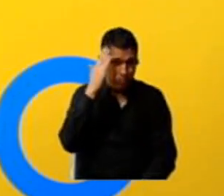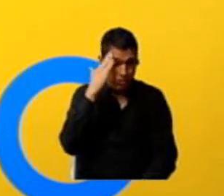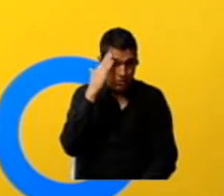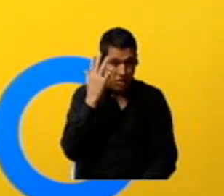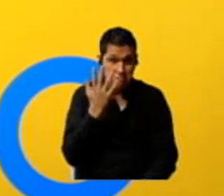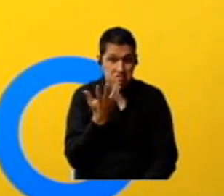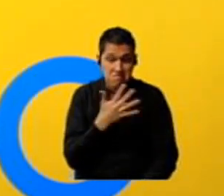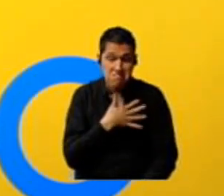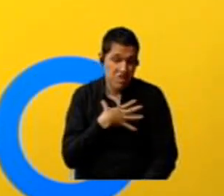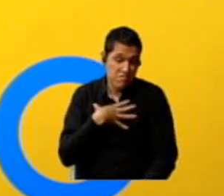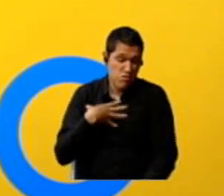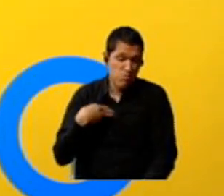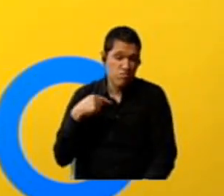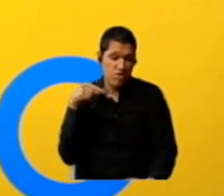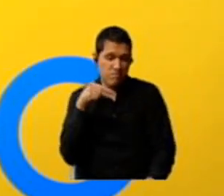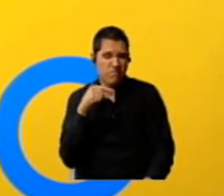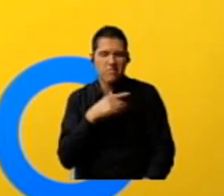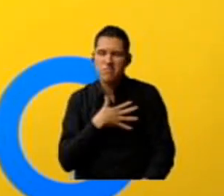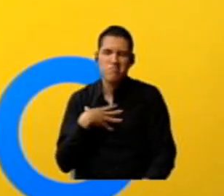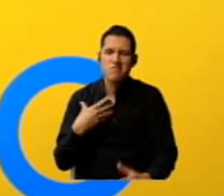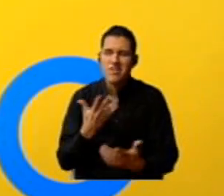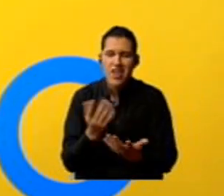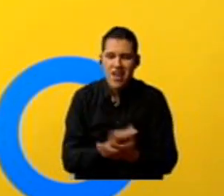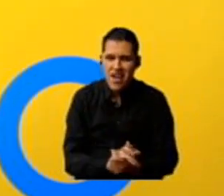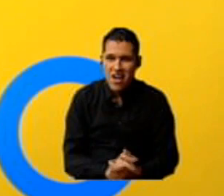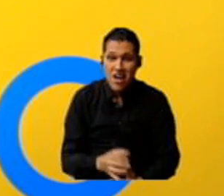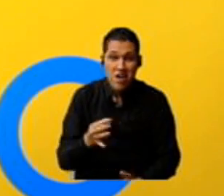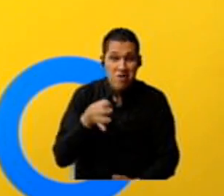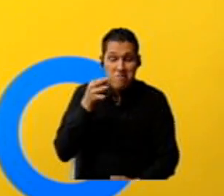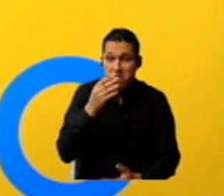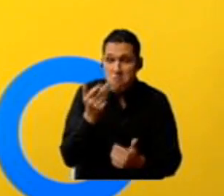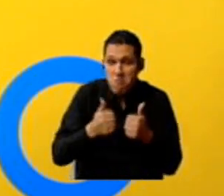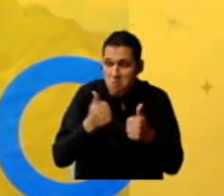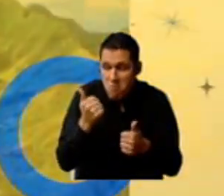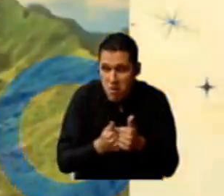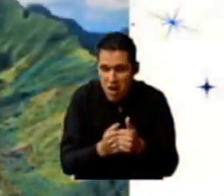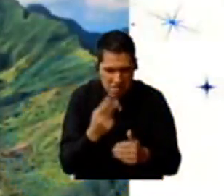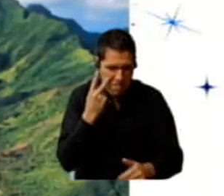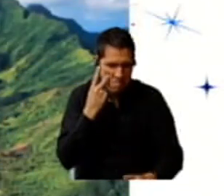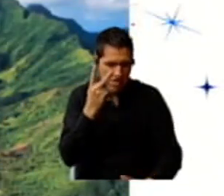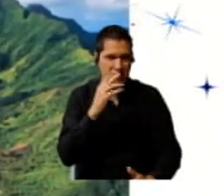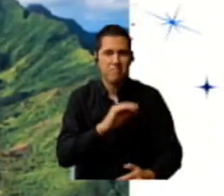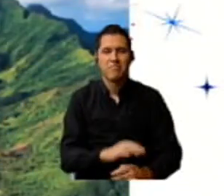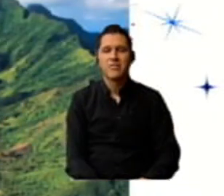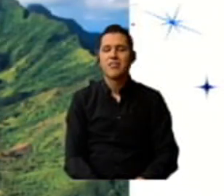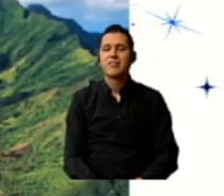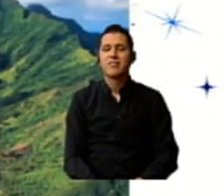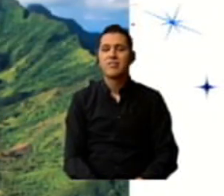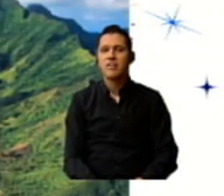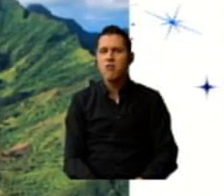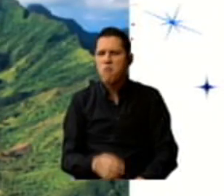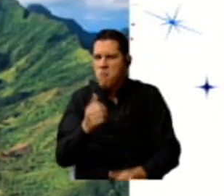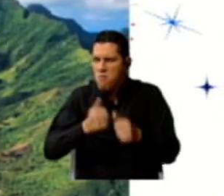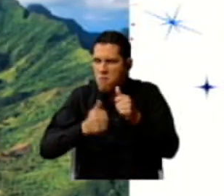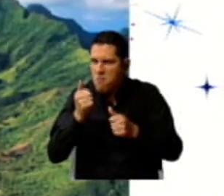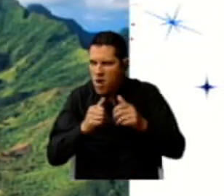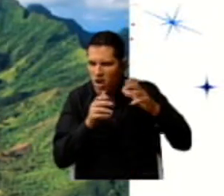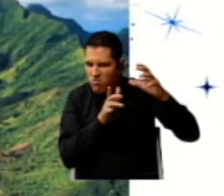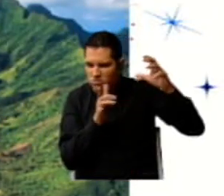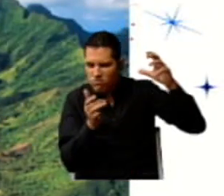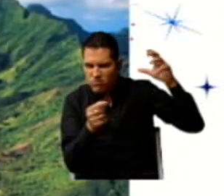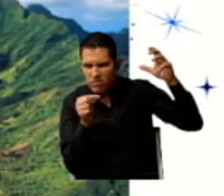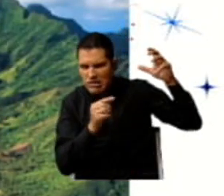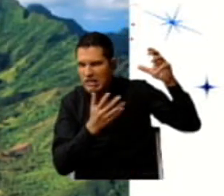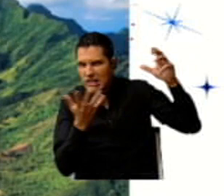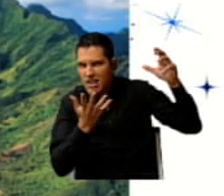the next country, the next one. I think you're gonna like it, Charlotte. Which one is